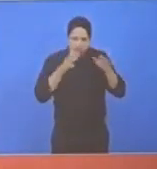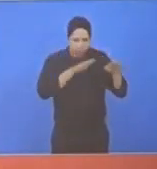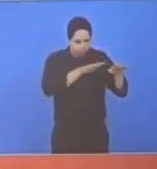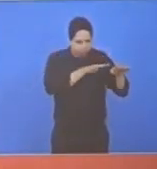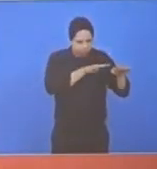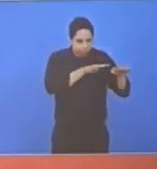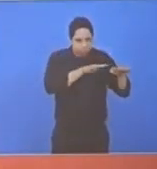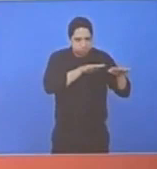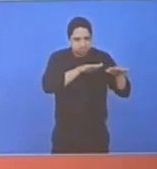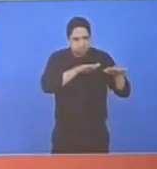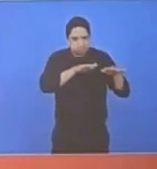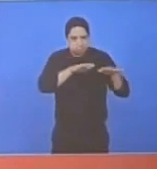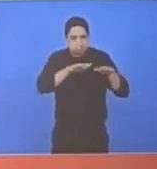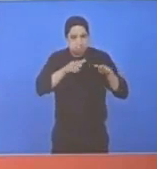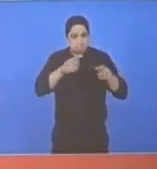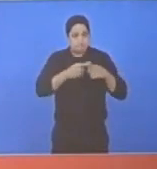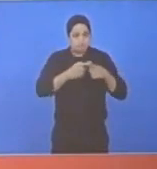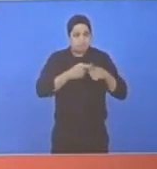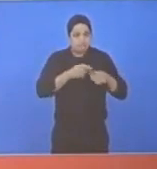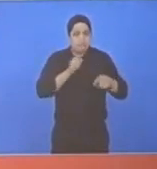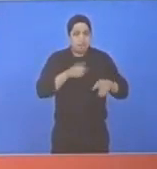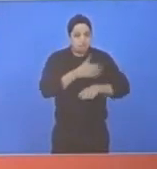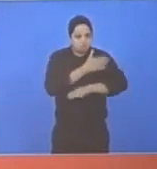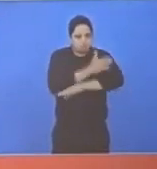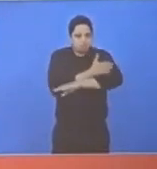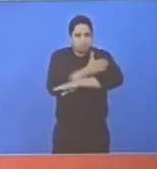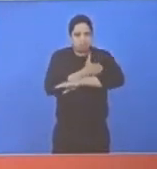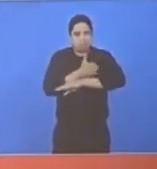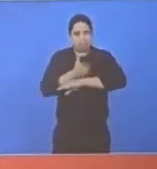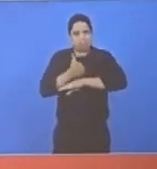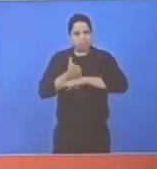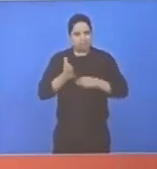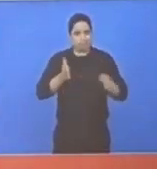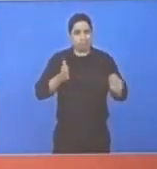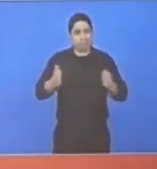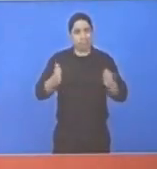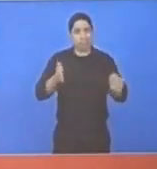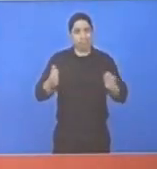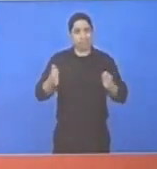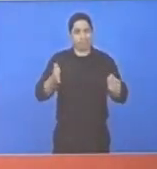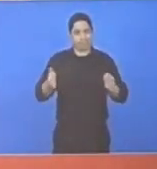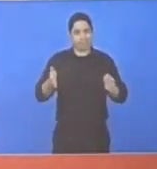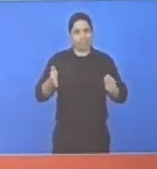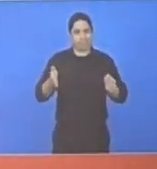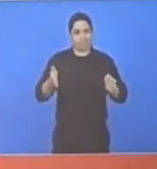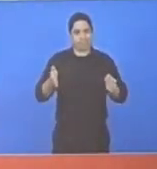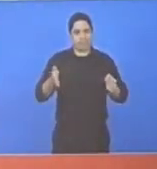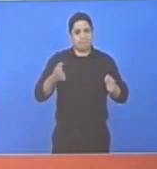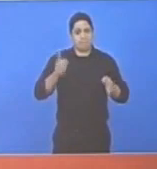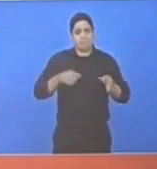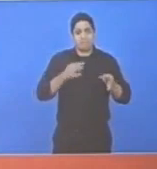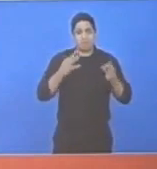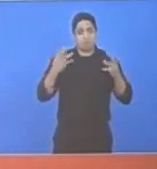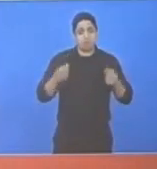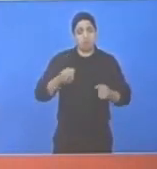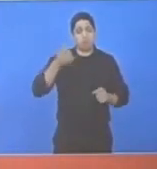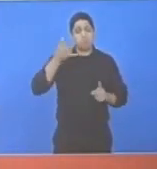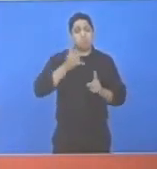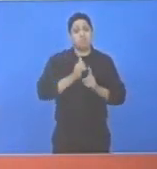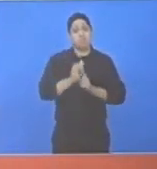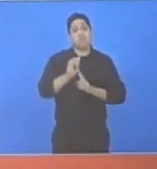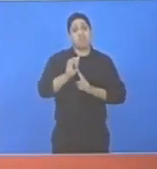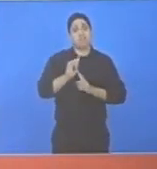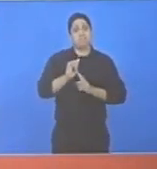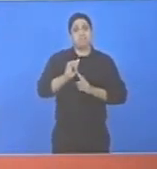It's like a stairway that goes in his time. His time is prophetic.